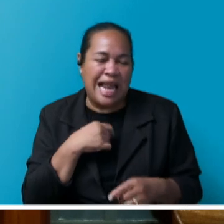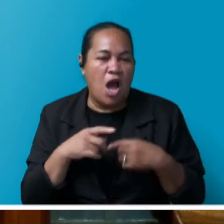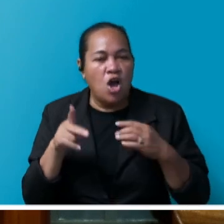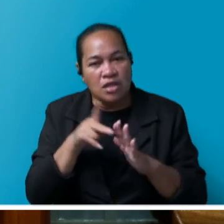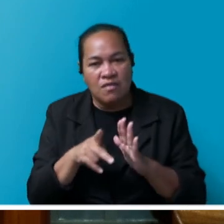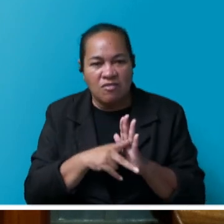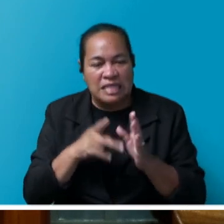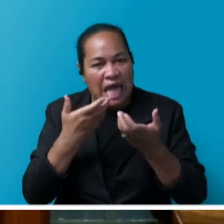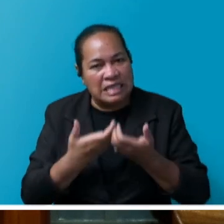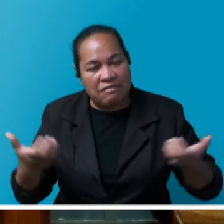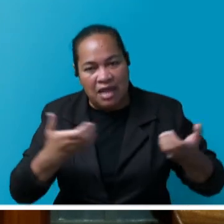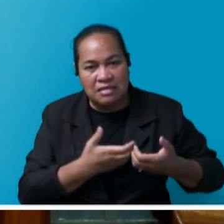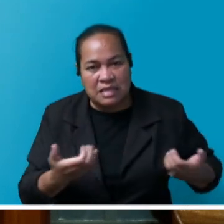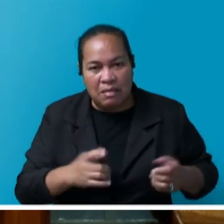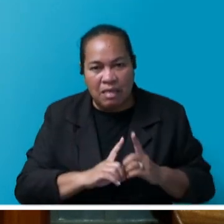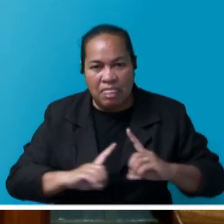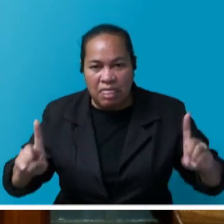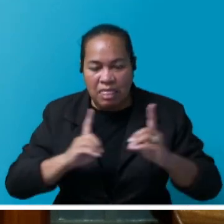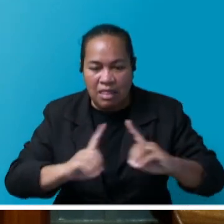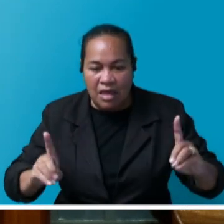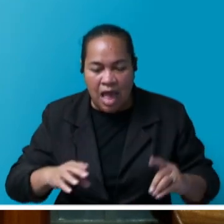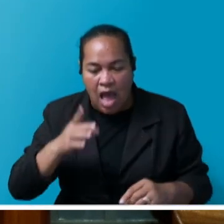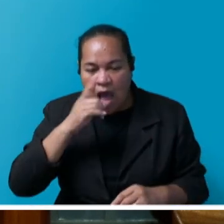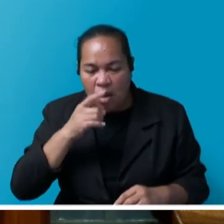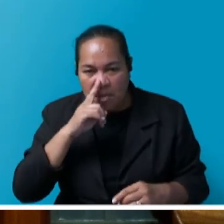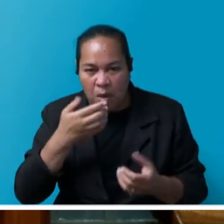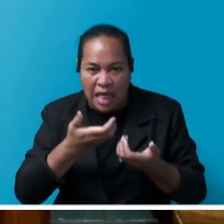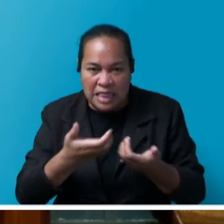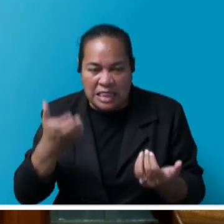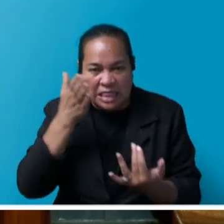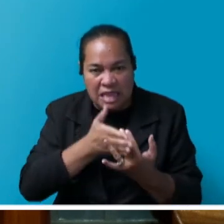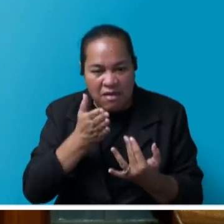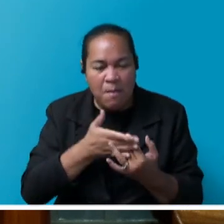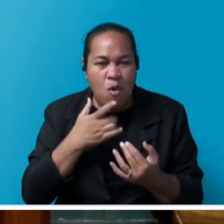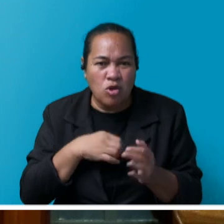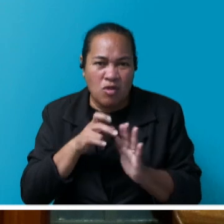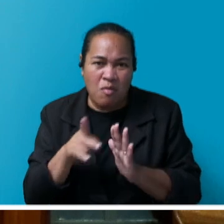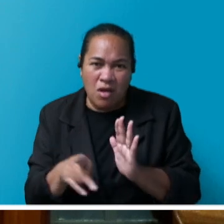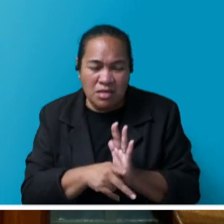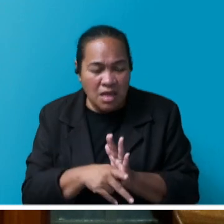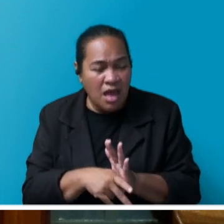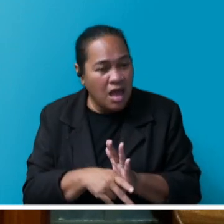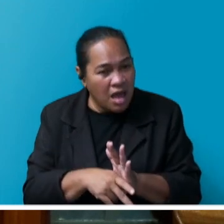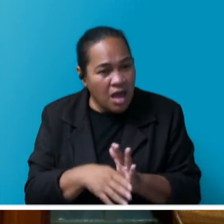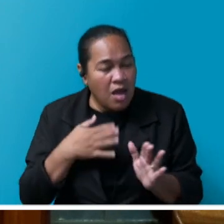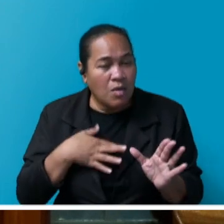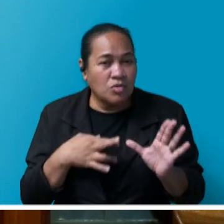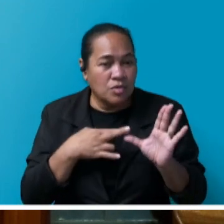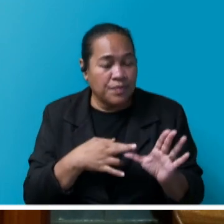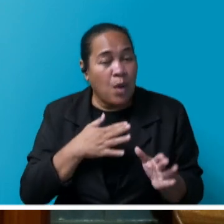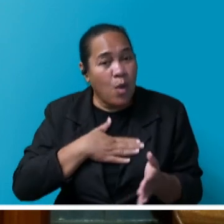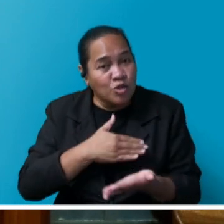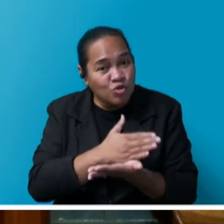divisive, that our people are divided because of our policies. Let me just share with